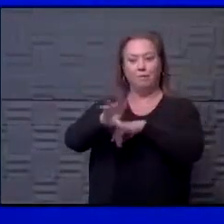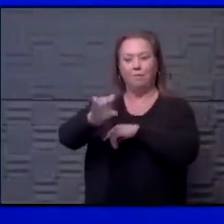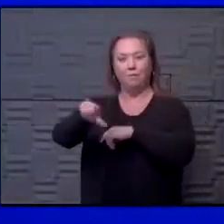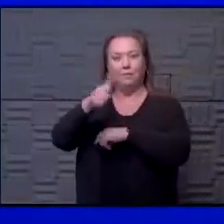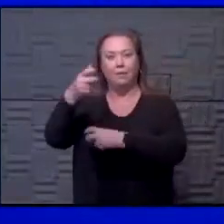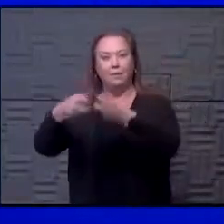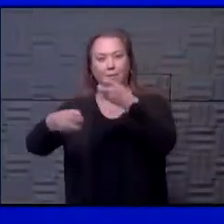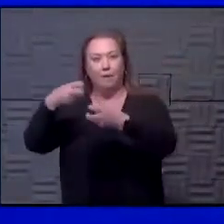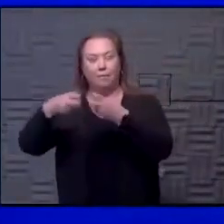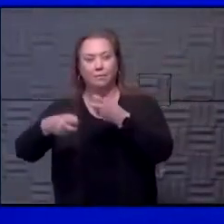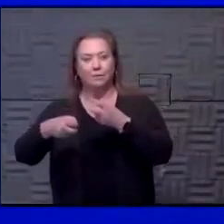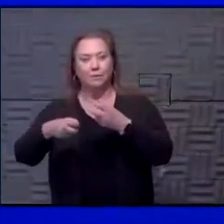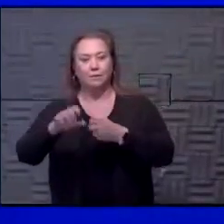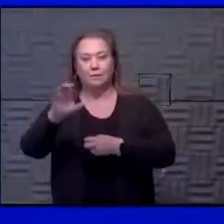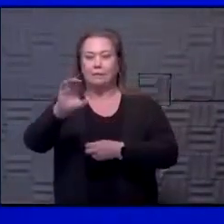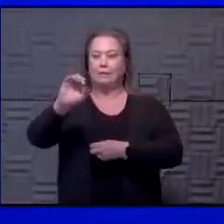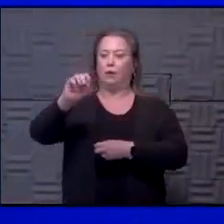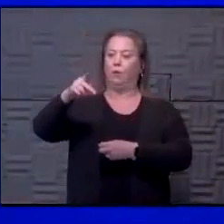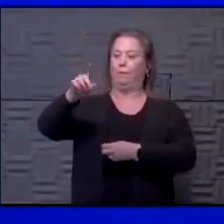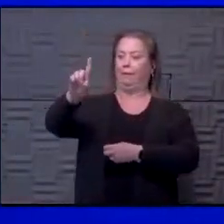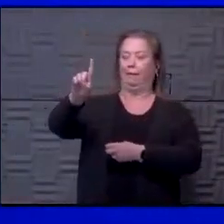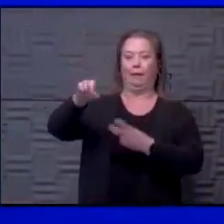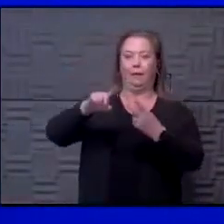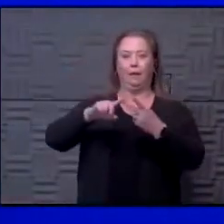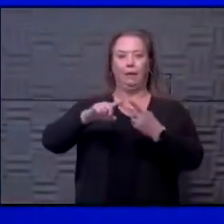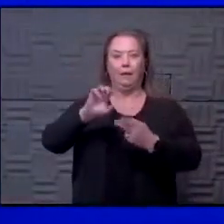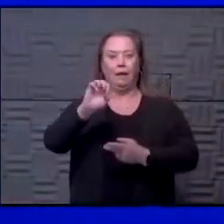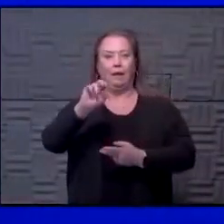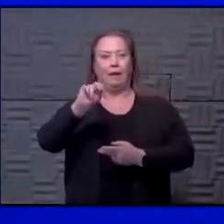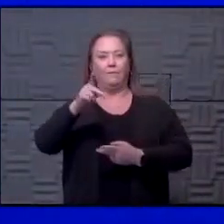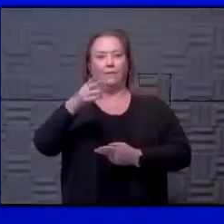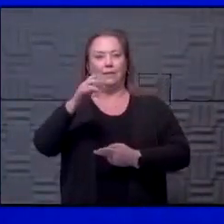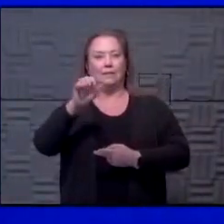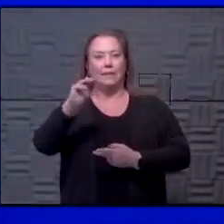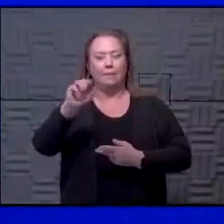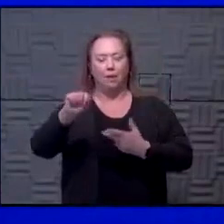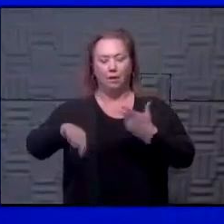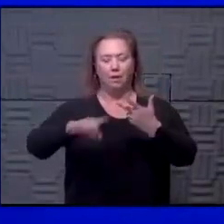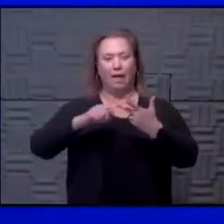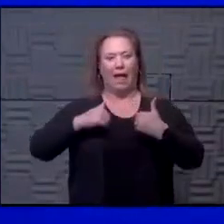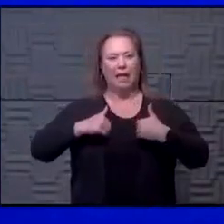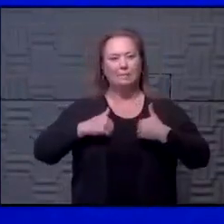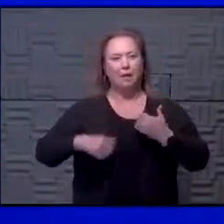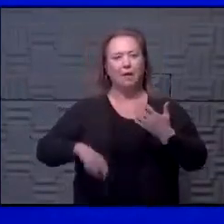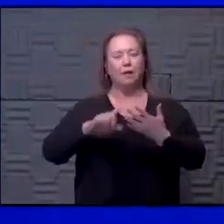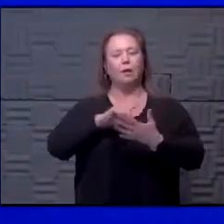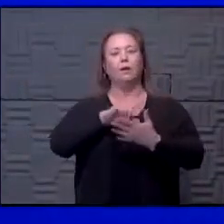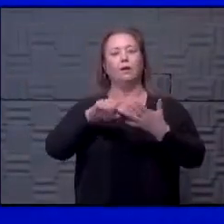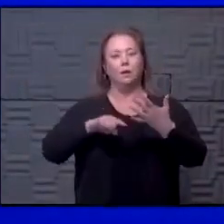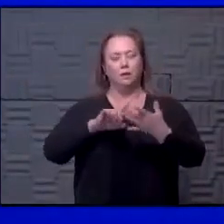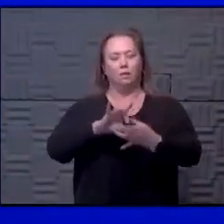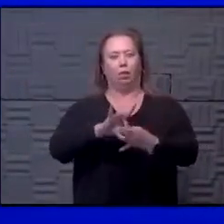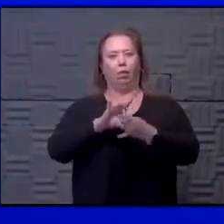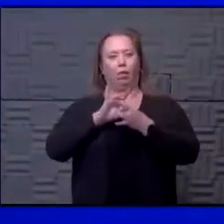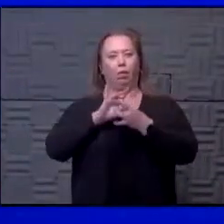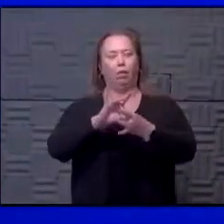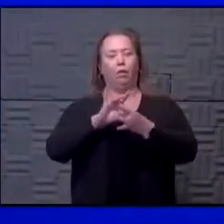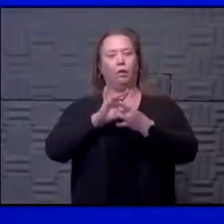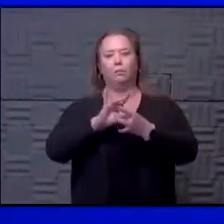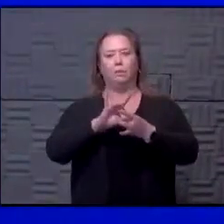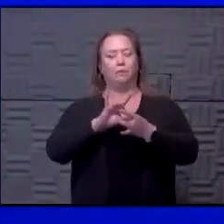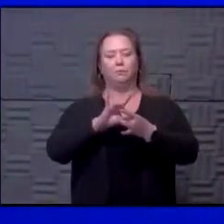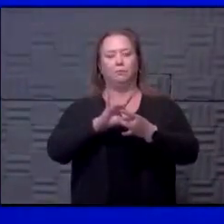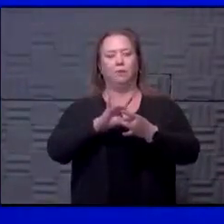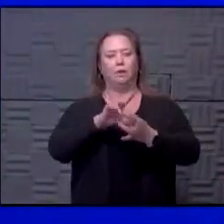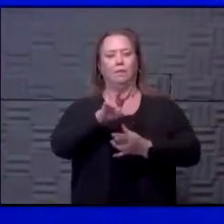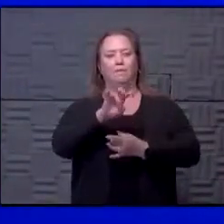Yeah. COPD exacerbations, emphysema exacerbations, asthma exacerbations are so frequently triggered by some form